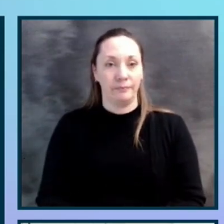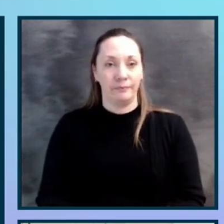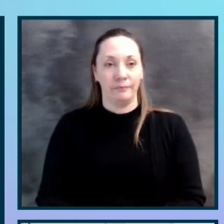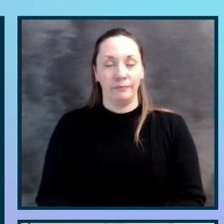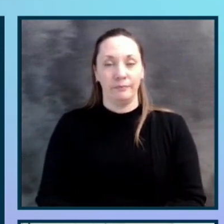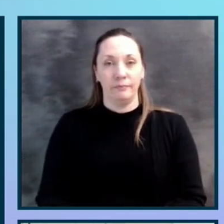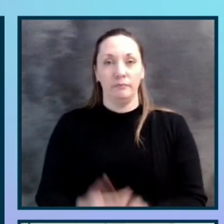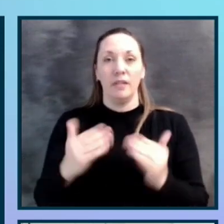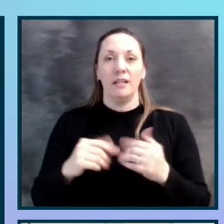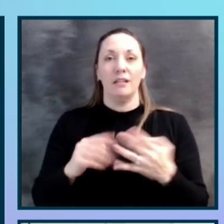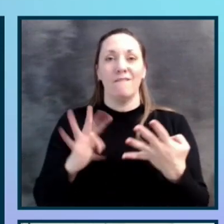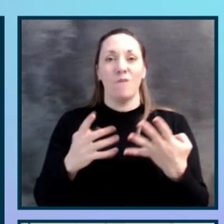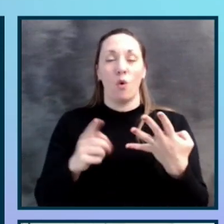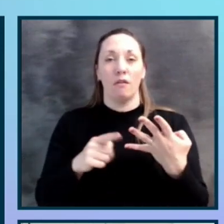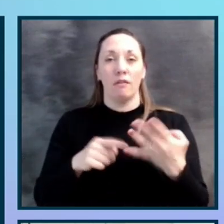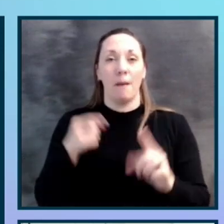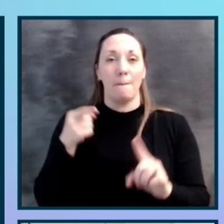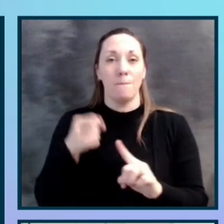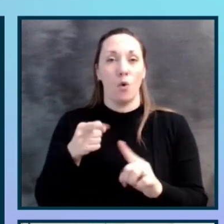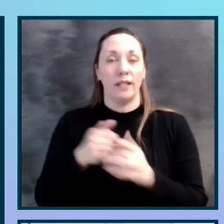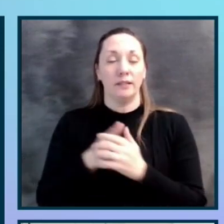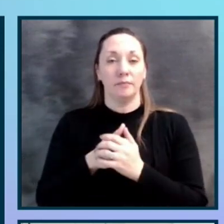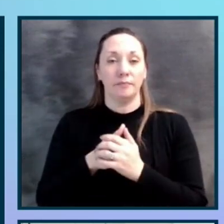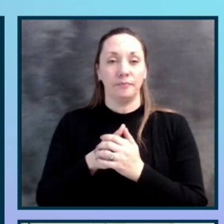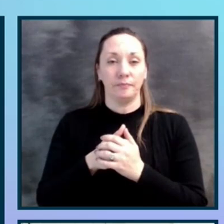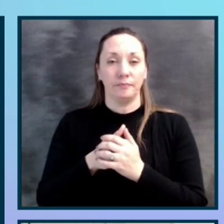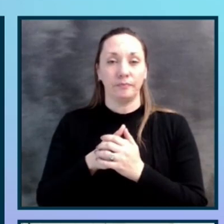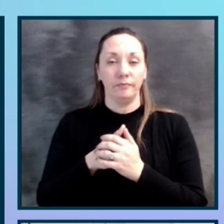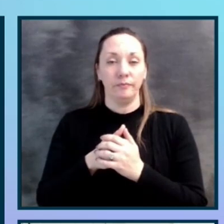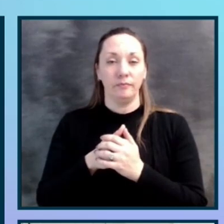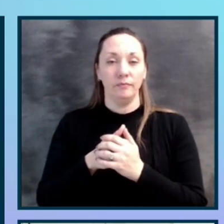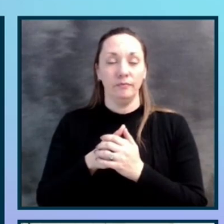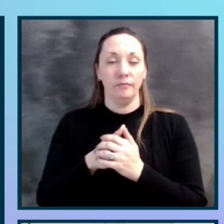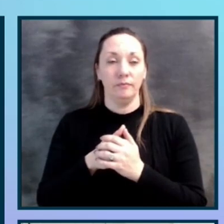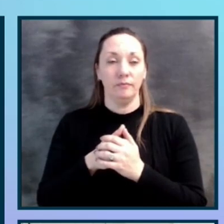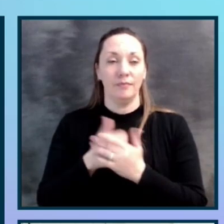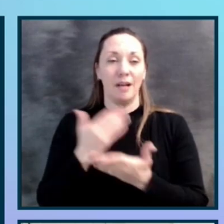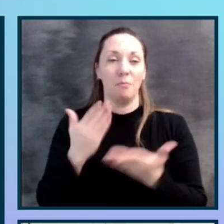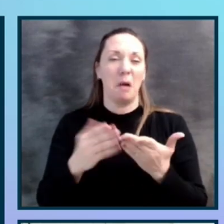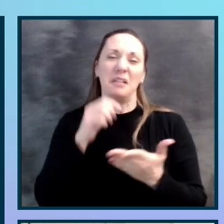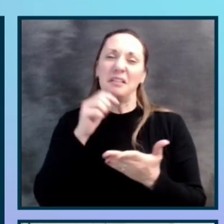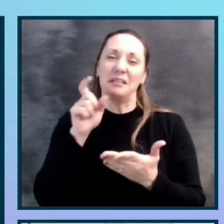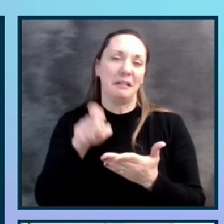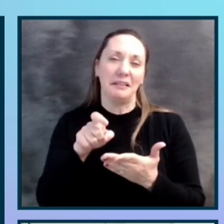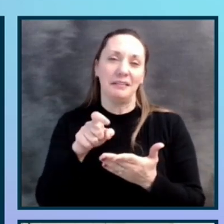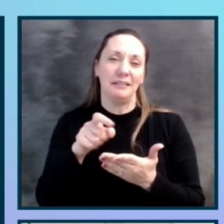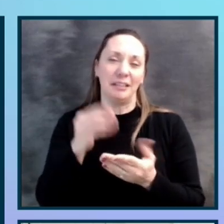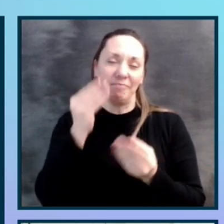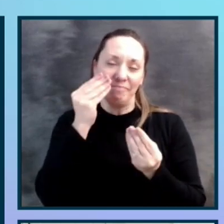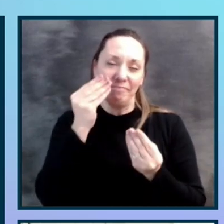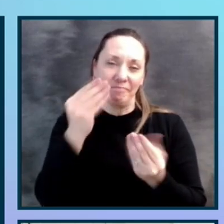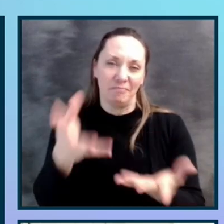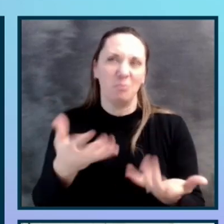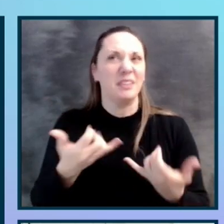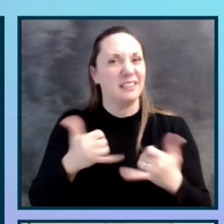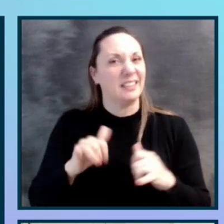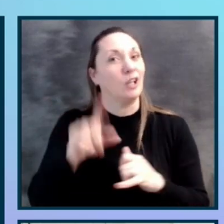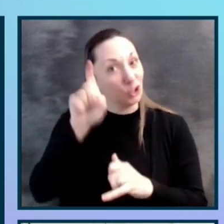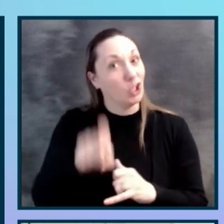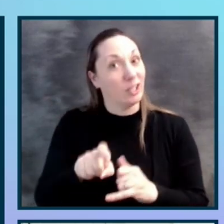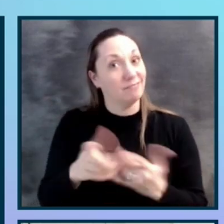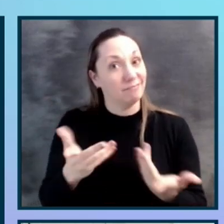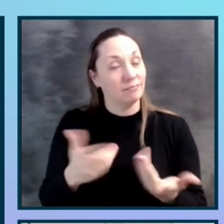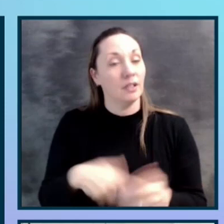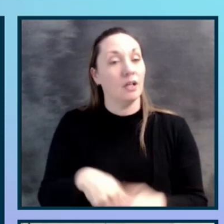And then the fourth point, which probably doesn't need to be said, but still absolutely should be said,